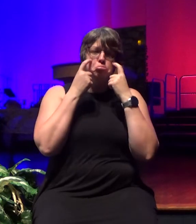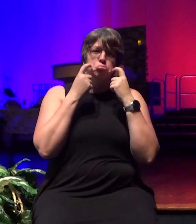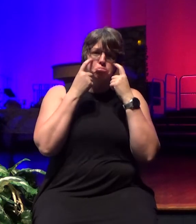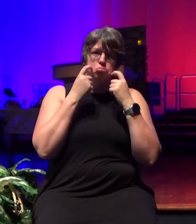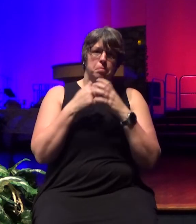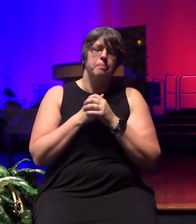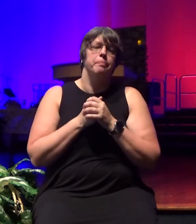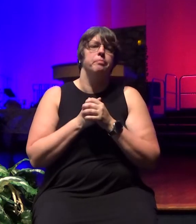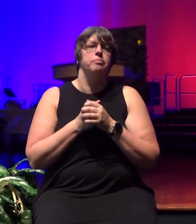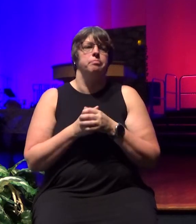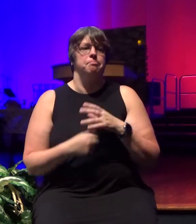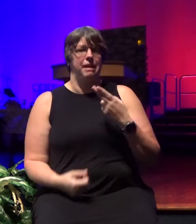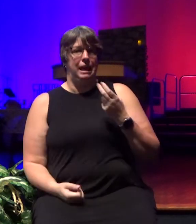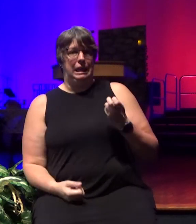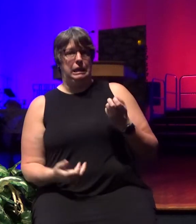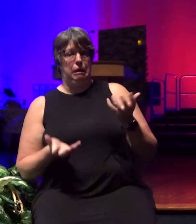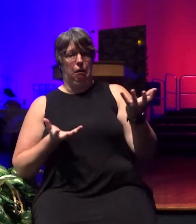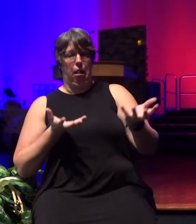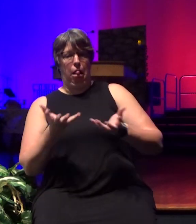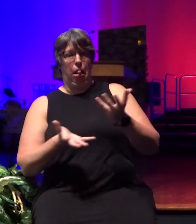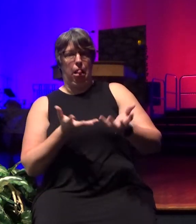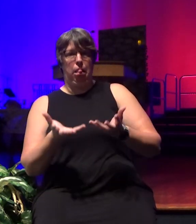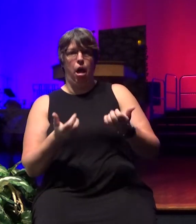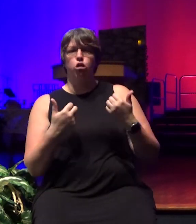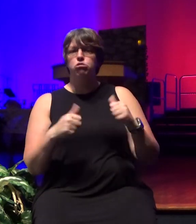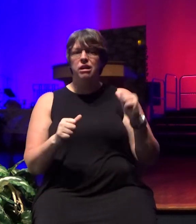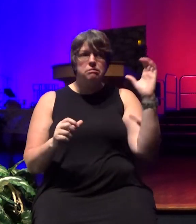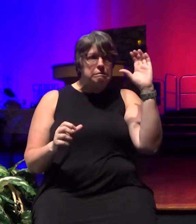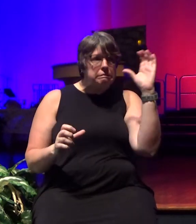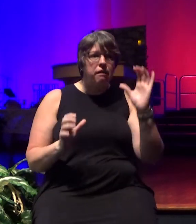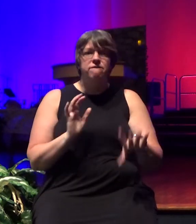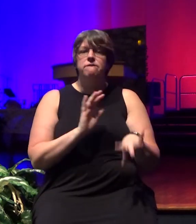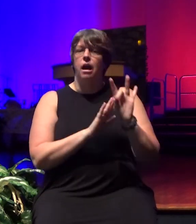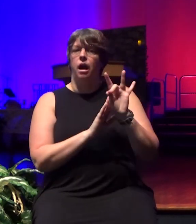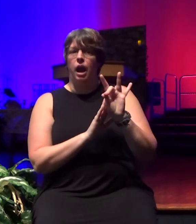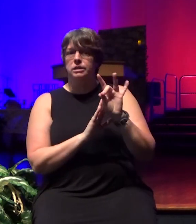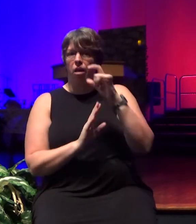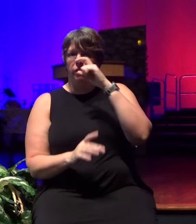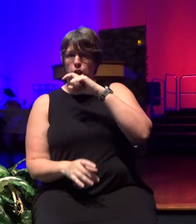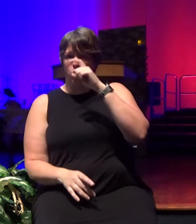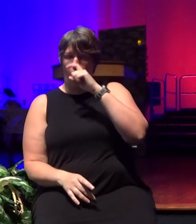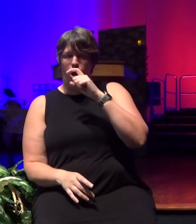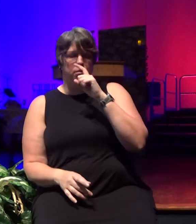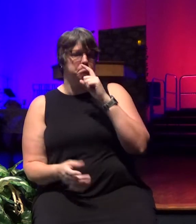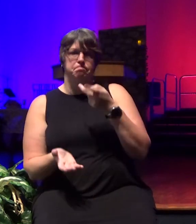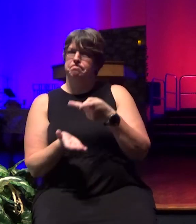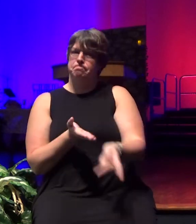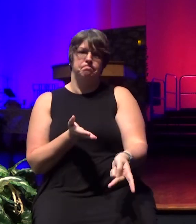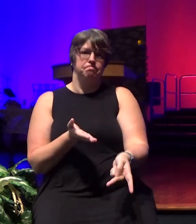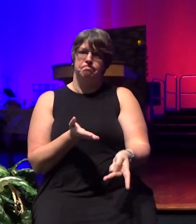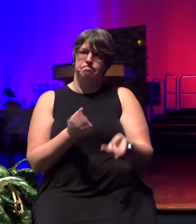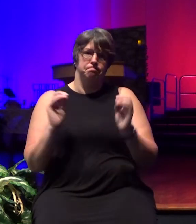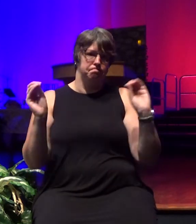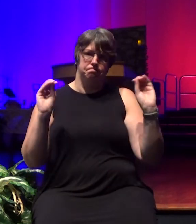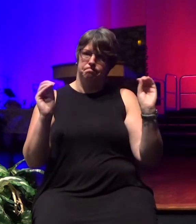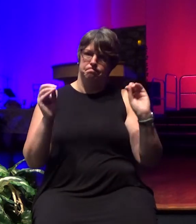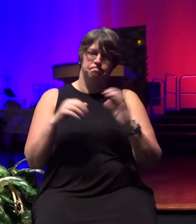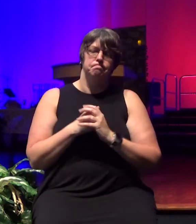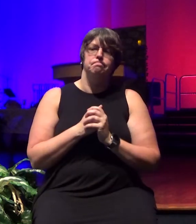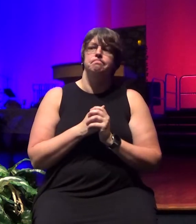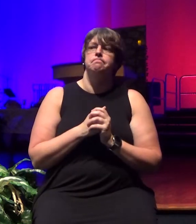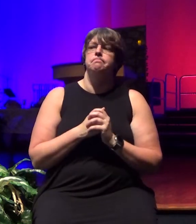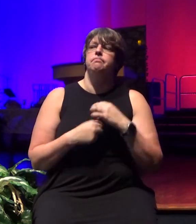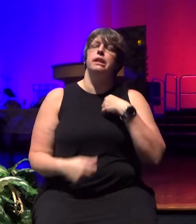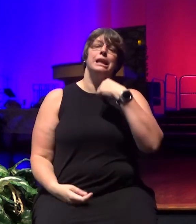Franz Kafka, he was a European novelist of the 20th century. A story